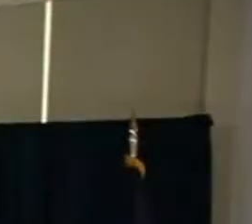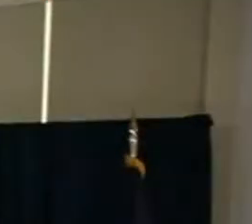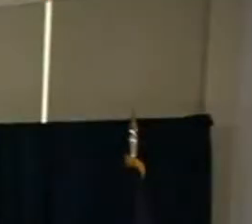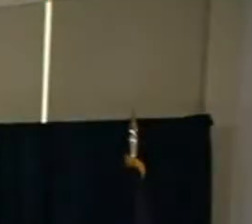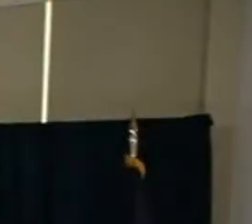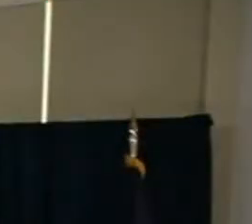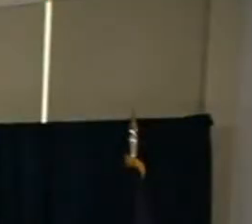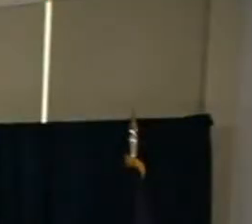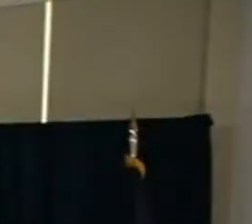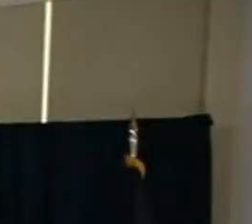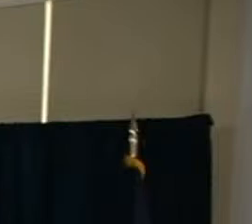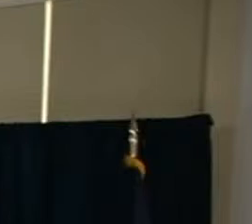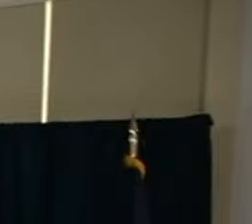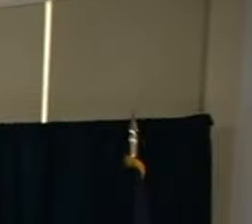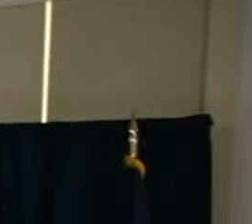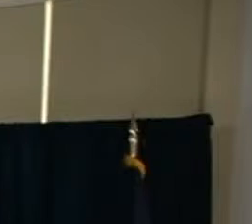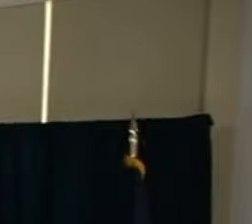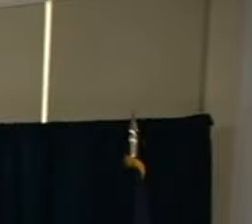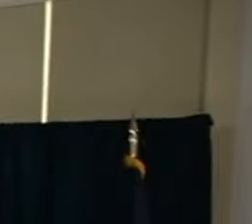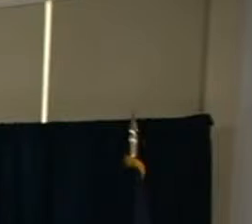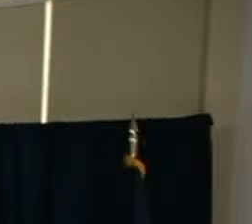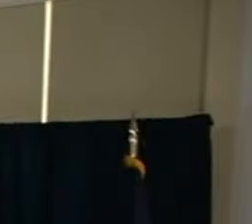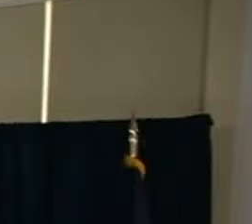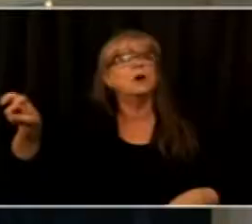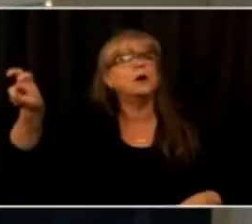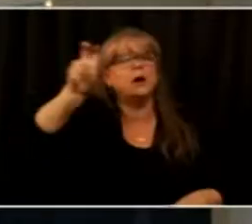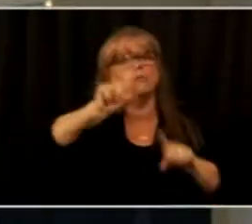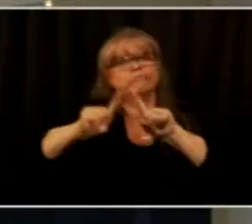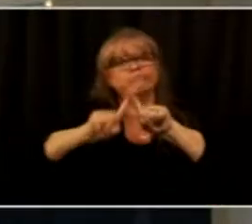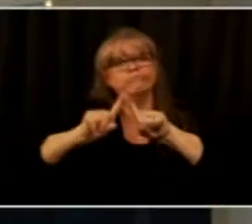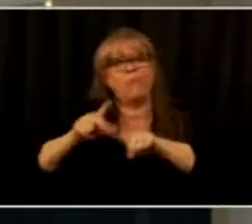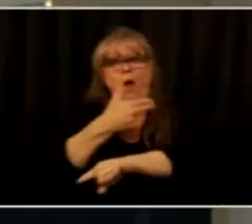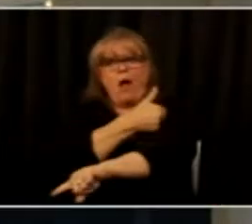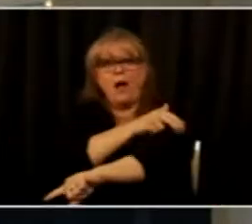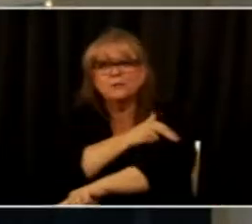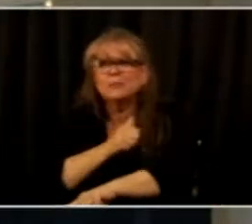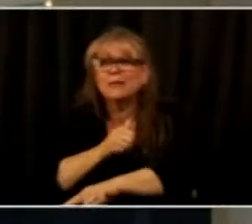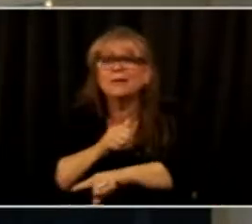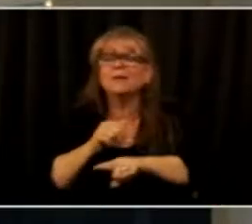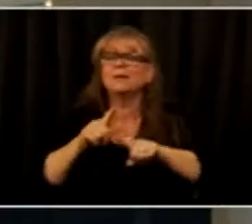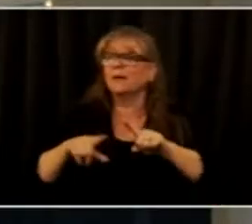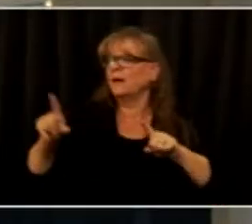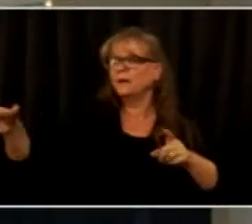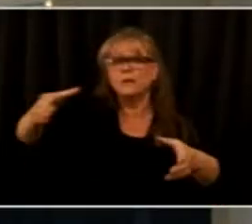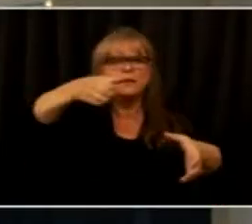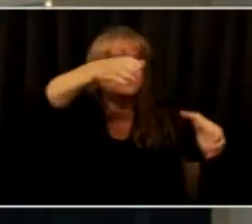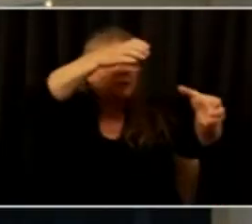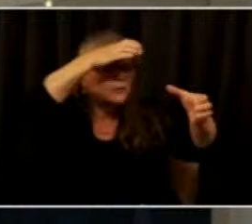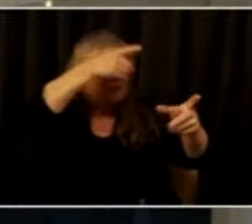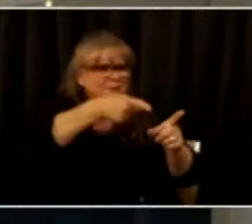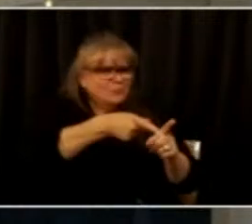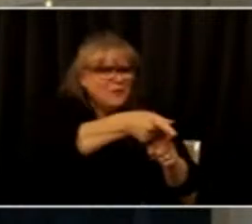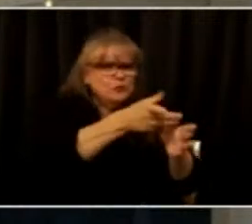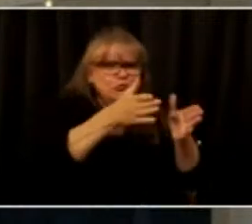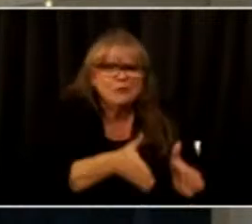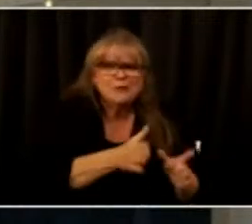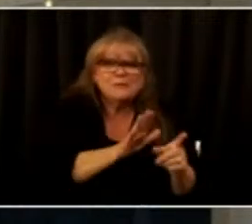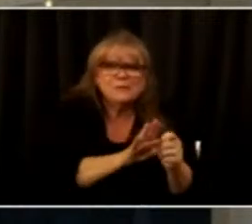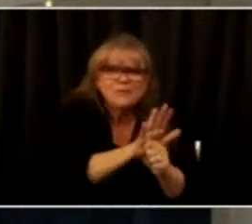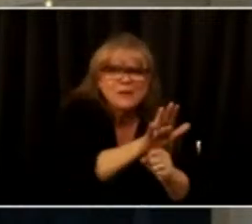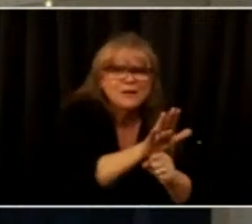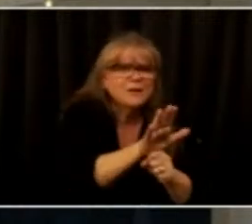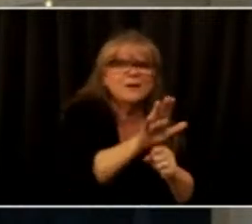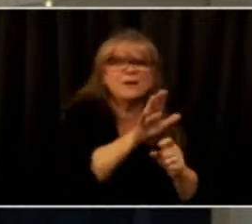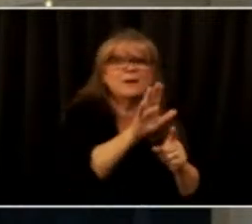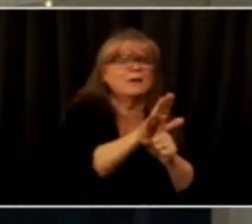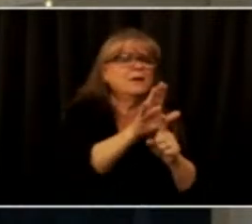rotation as a fellow, and then I think if you go into a specialty like pediatric infectious disease, you probably do another one. I don't know how you're so young, because you